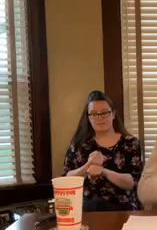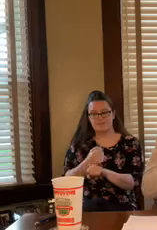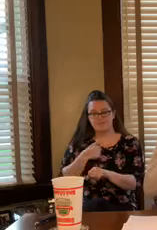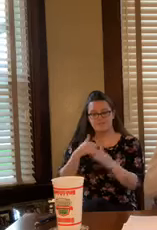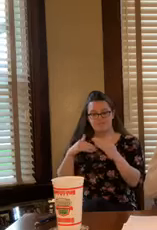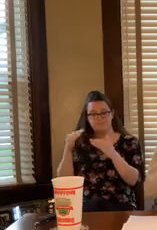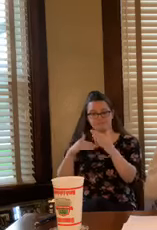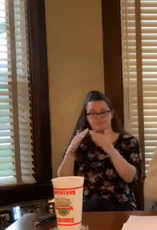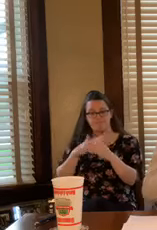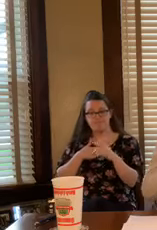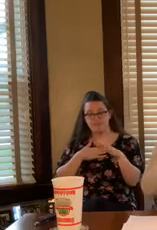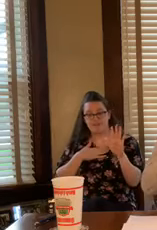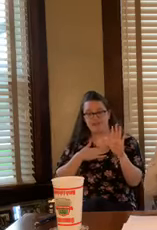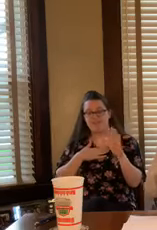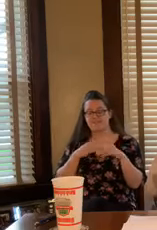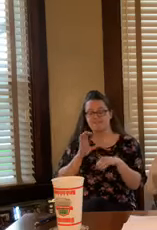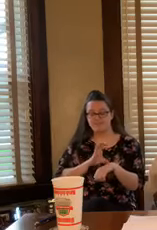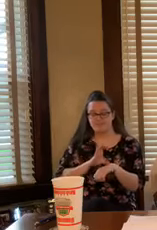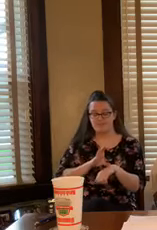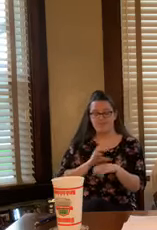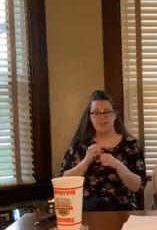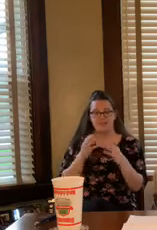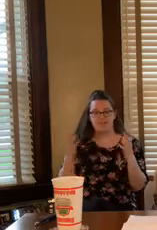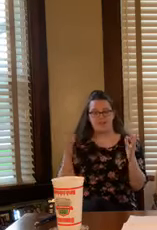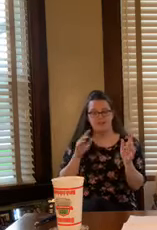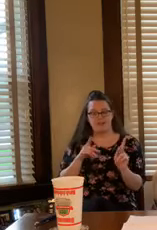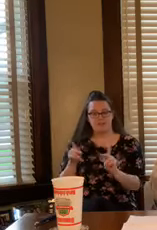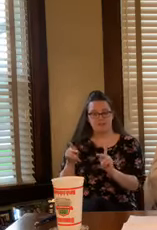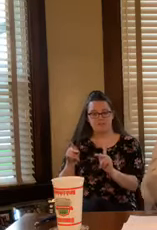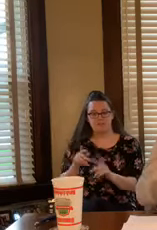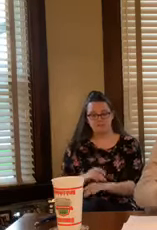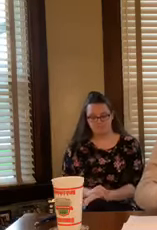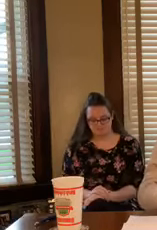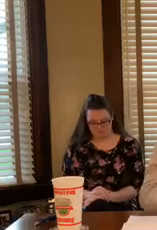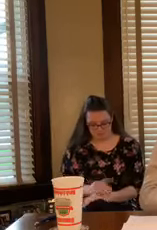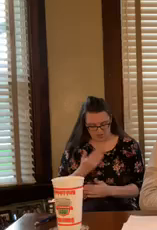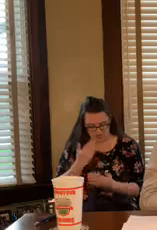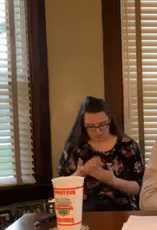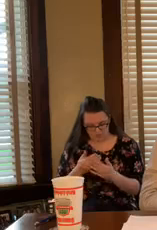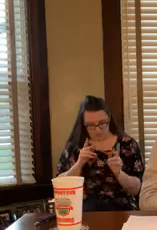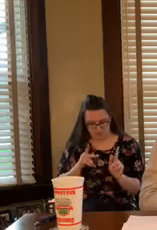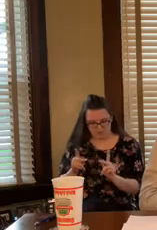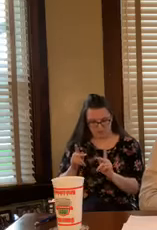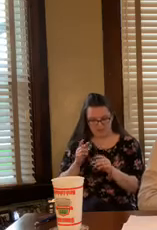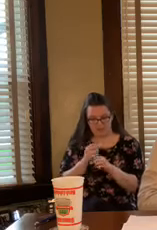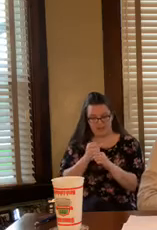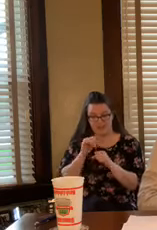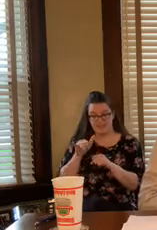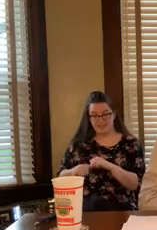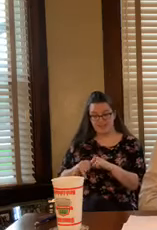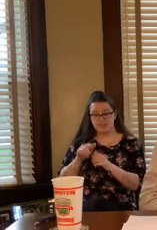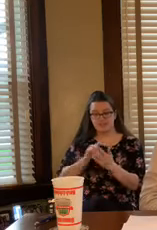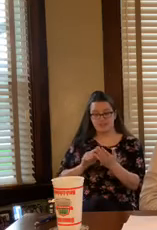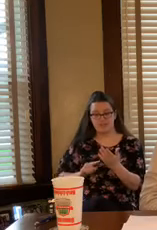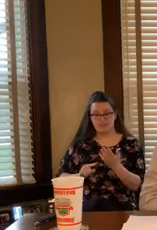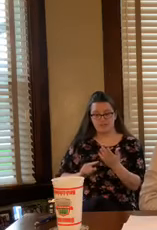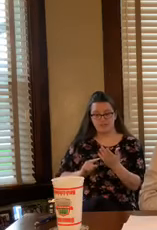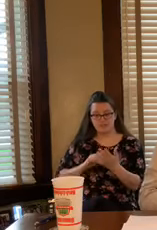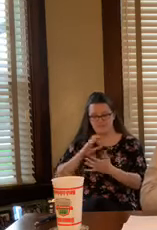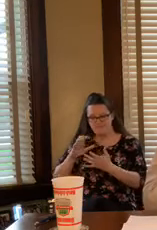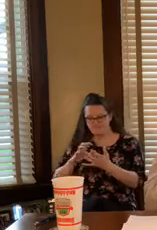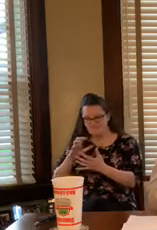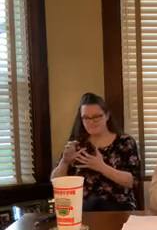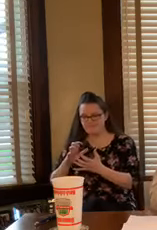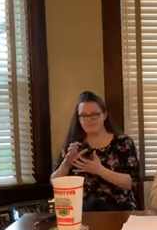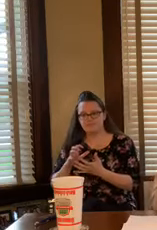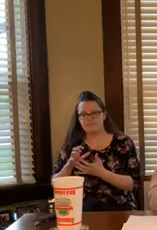against it." Now, a lot of people, even good moral Bible people, get this scripture in verse 18 mixed up.